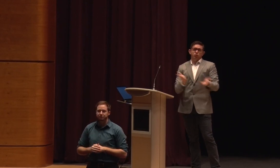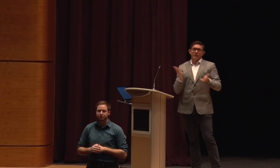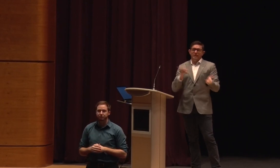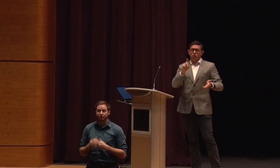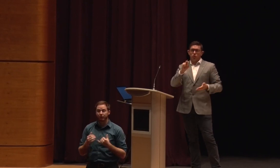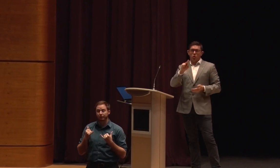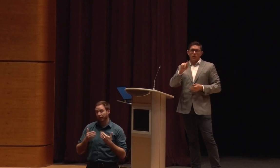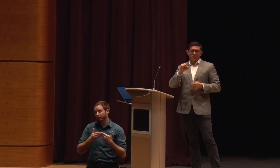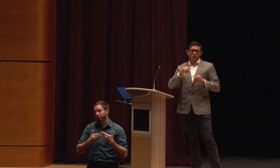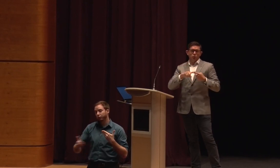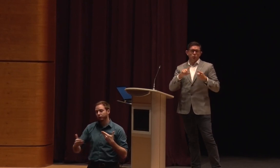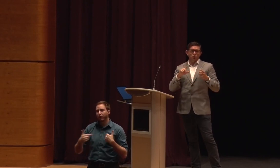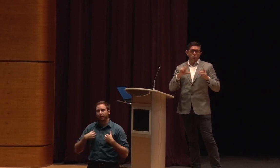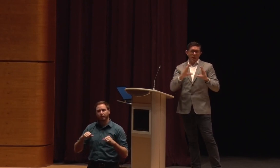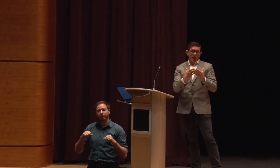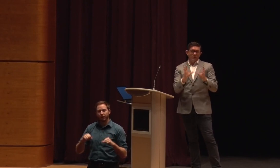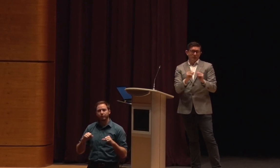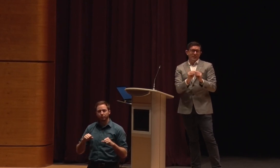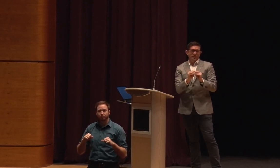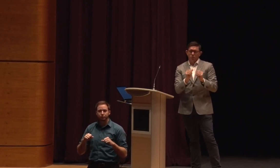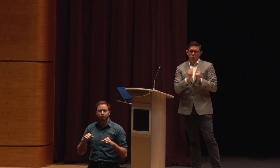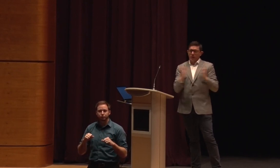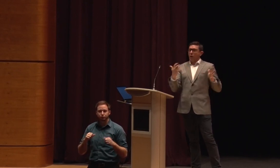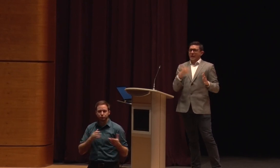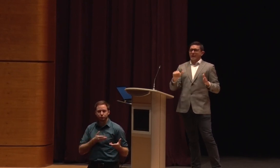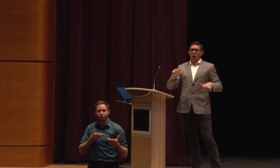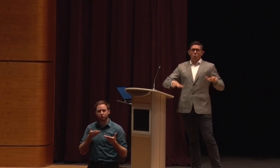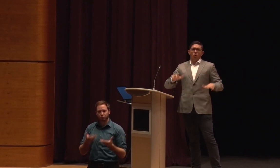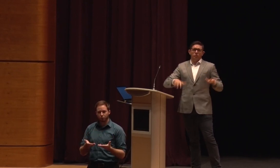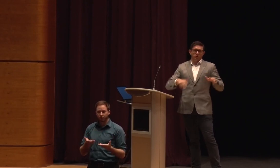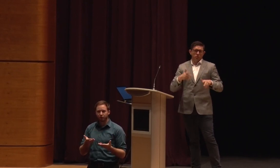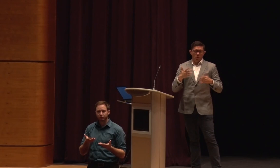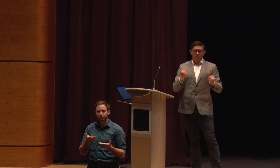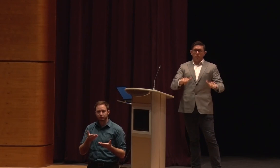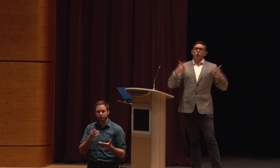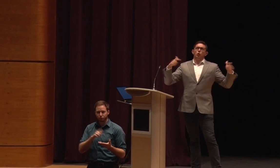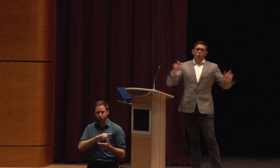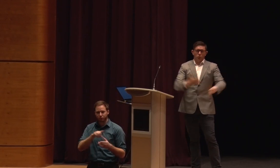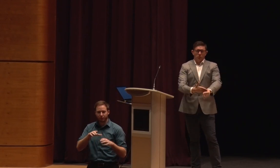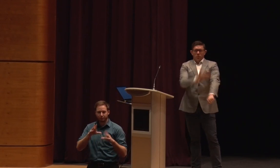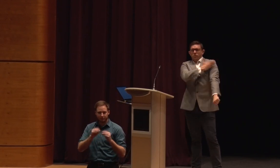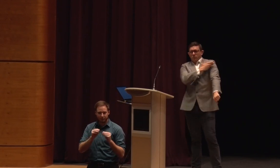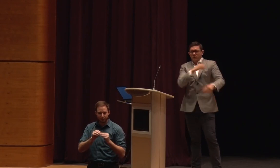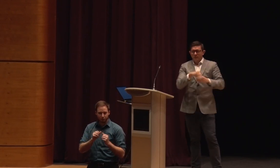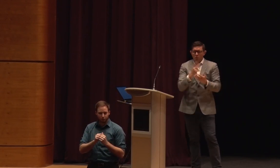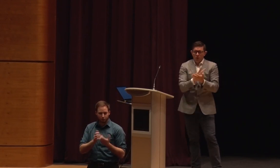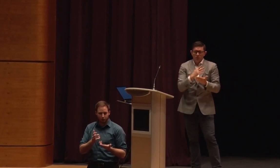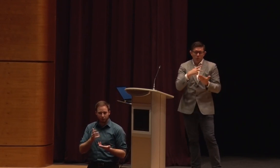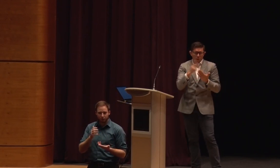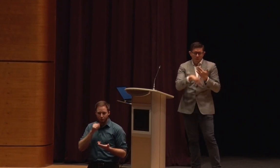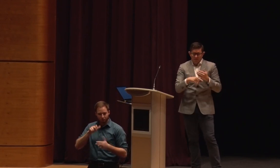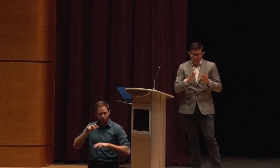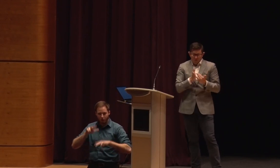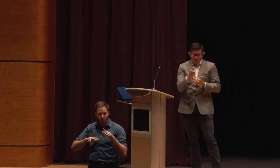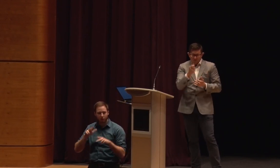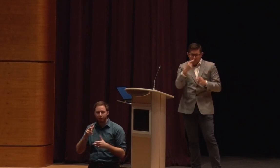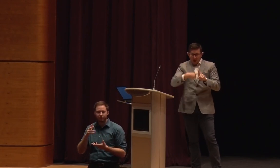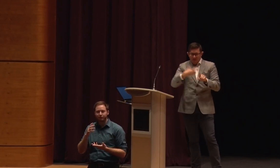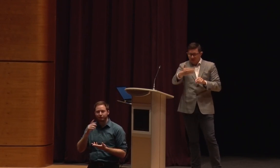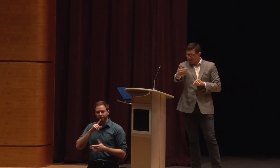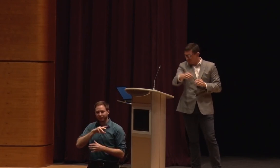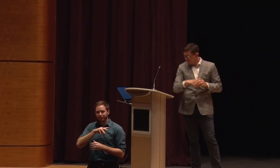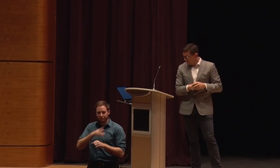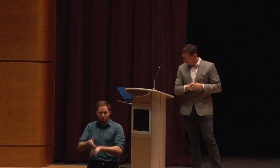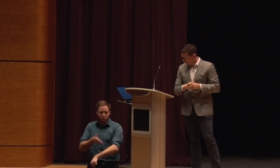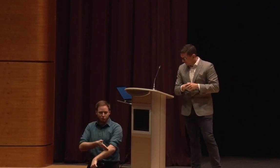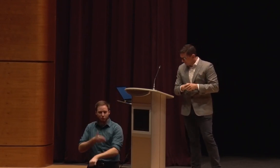And now going forward, I'm able to bring notes to the class meeting without, you know, being awkward. It really just